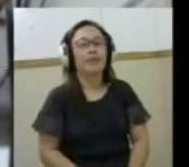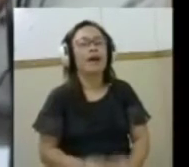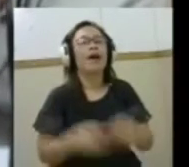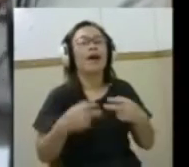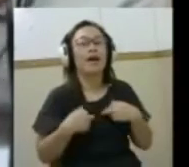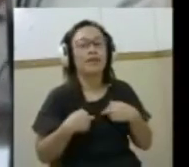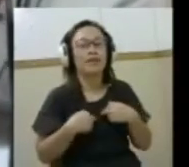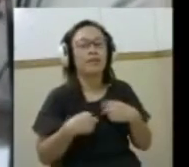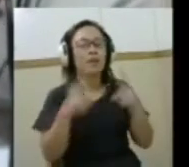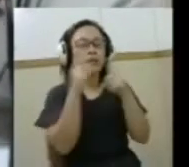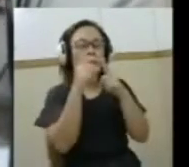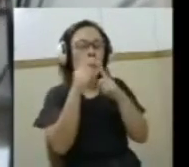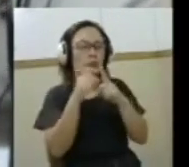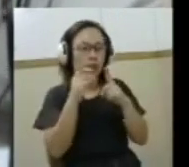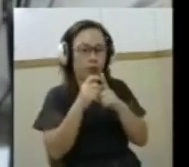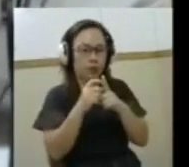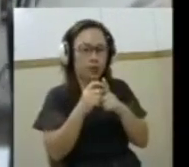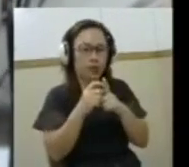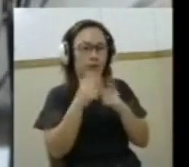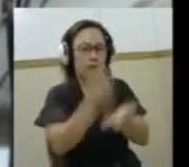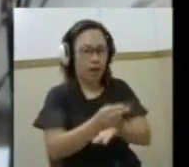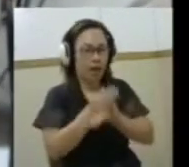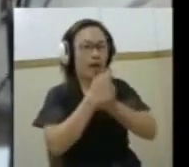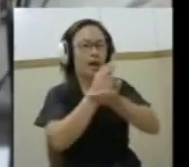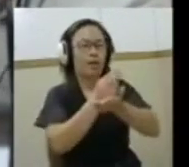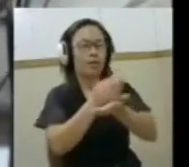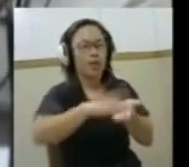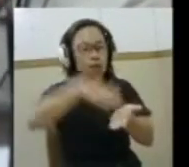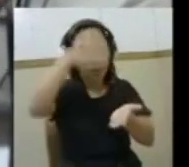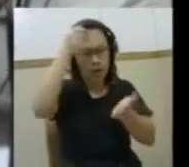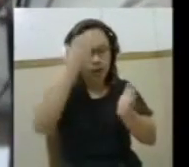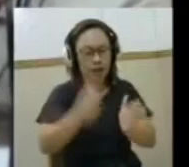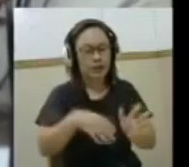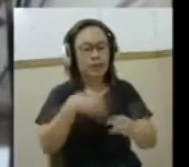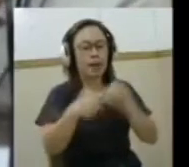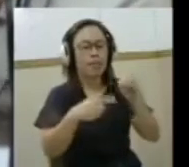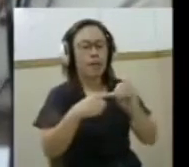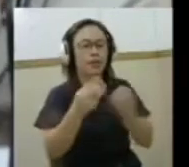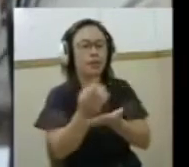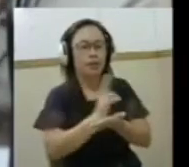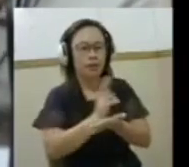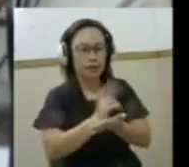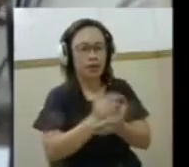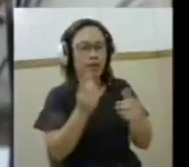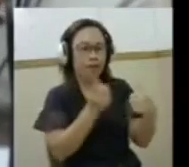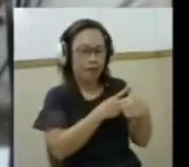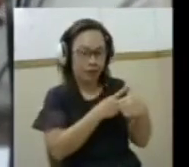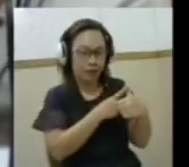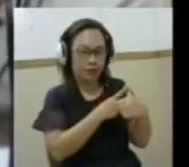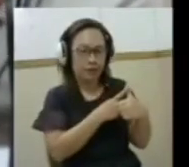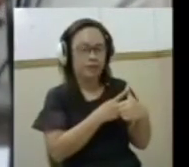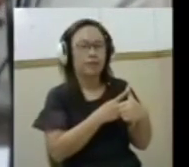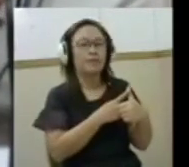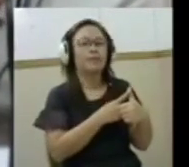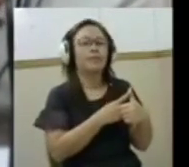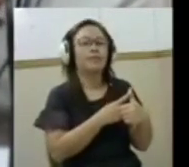also certain terms that will help us or you, learners, learn about research. These are the technical terms used in